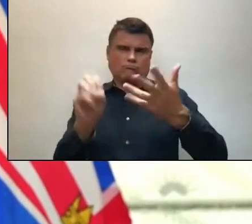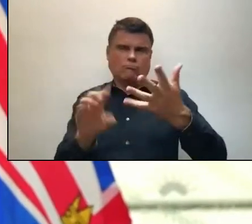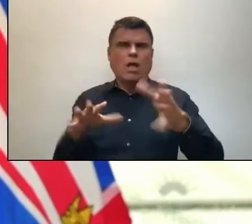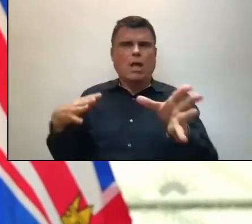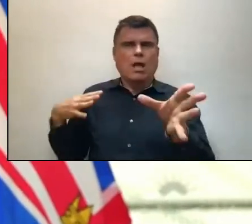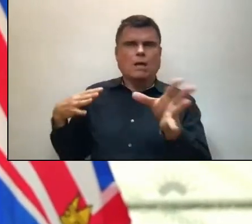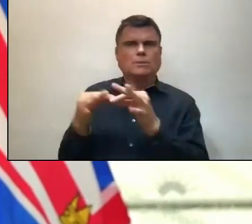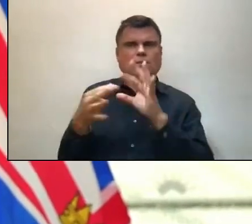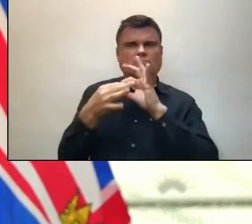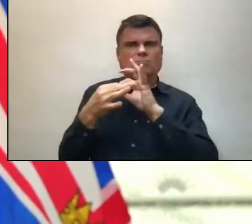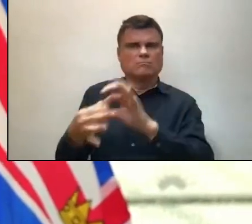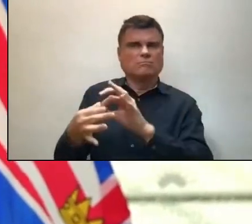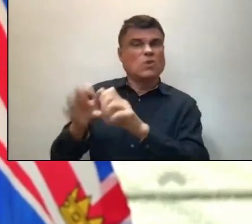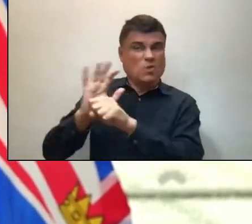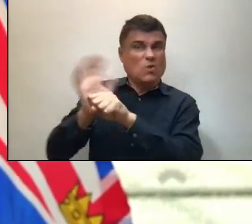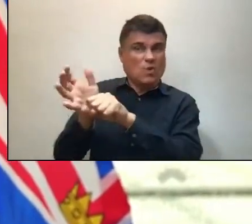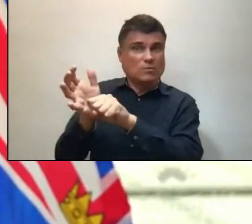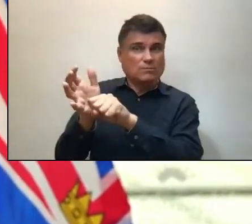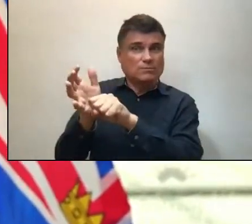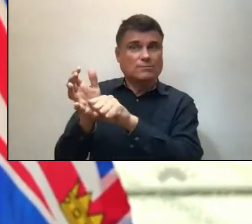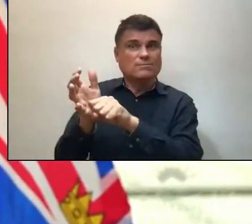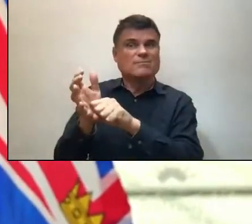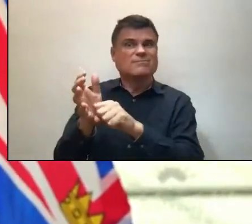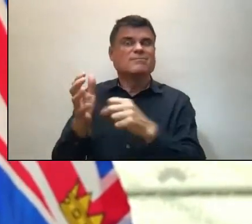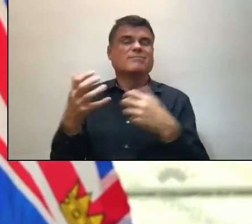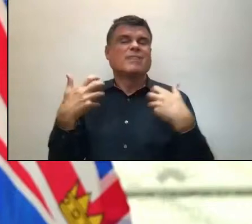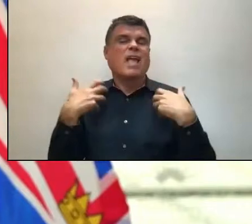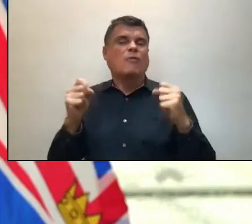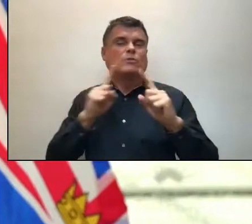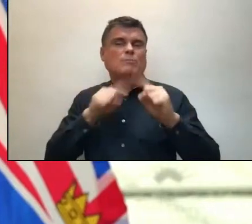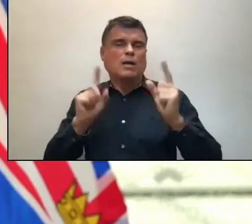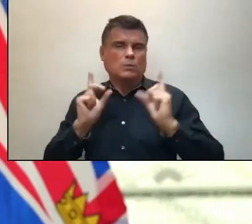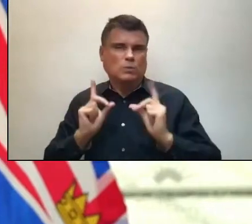December epidemiology and modelling update.